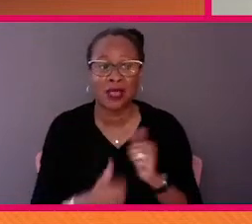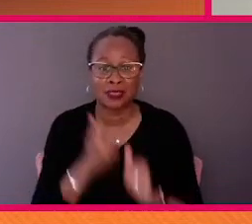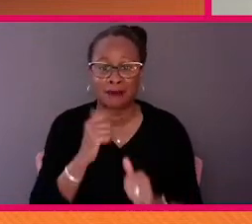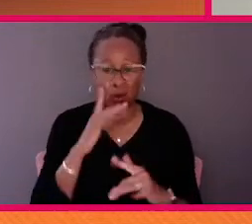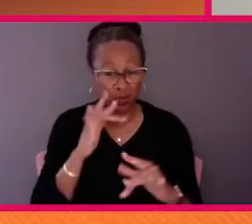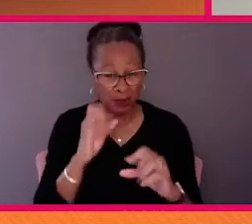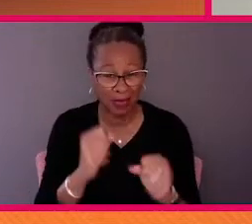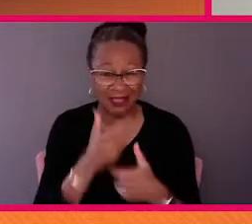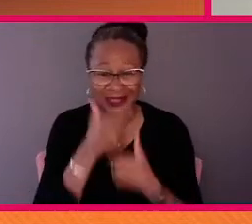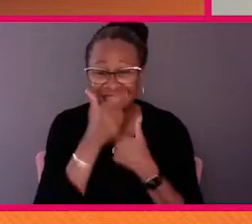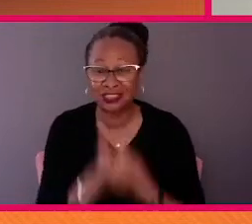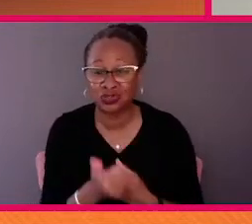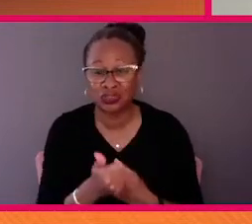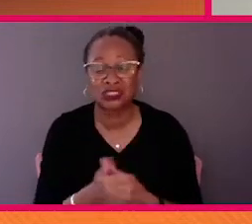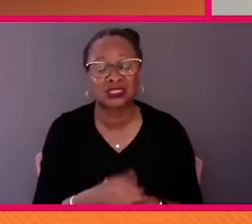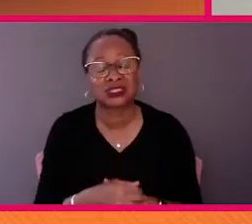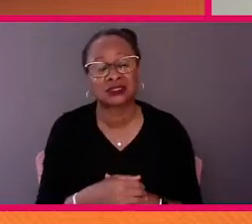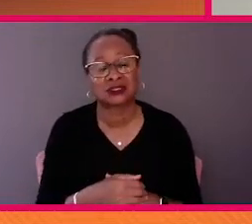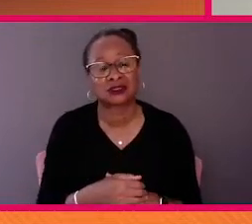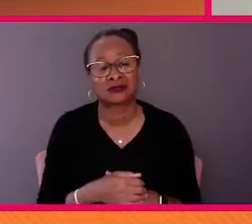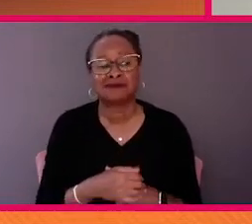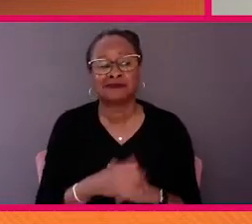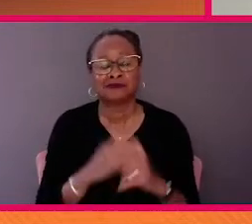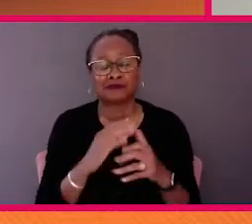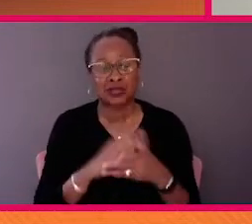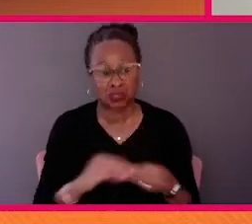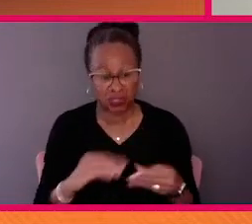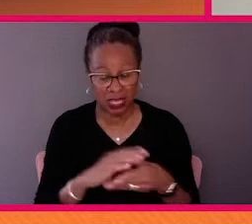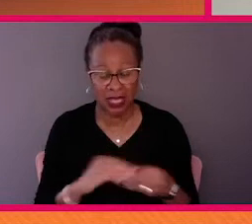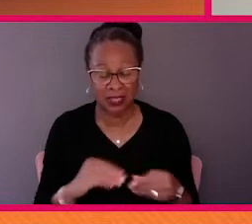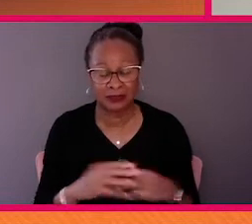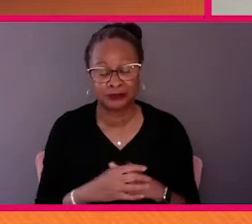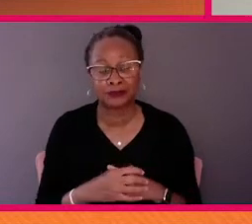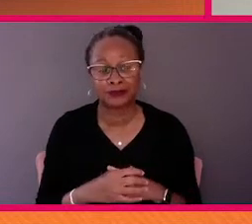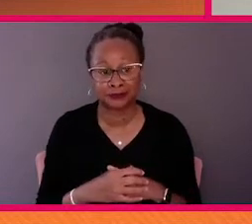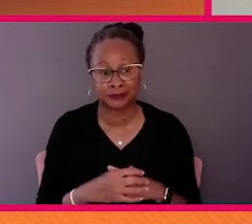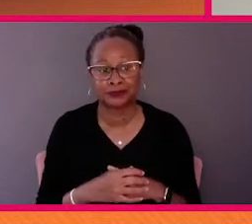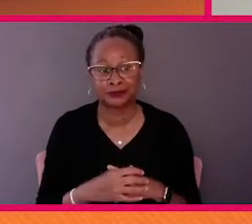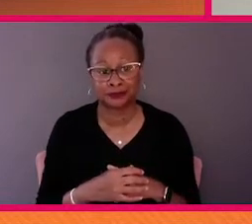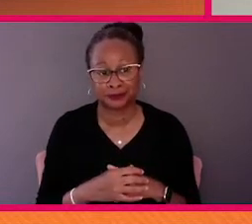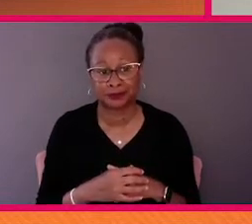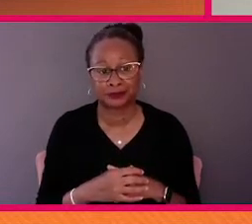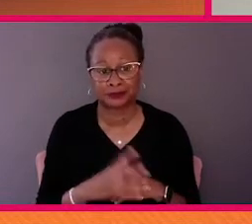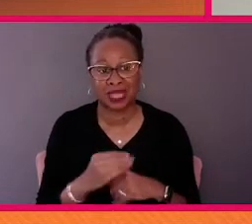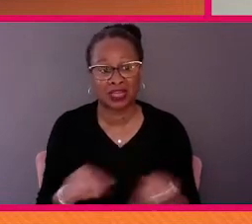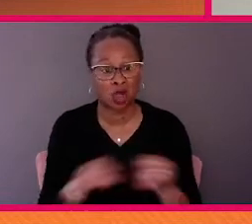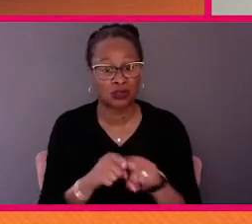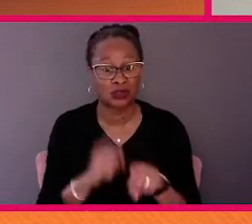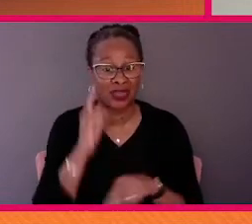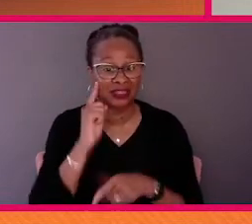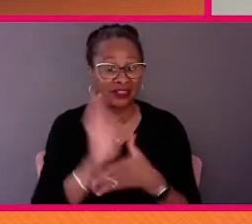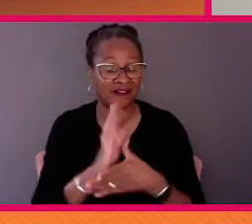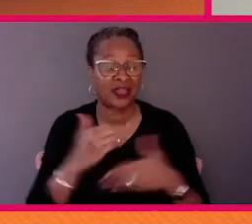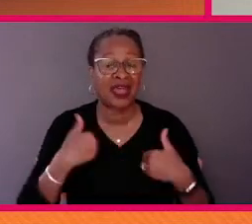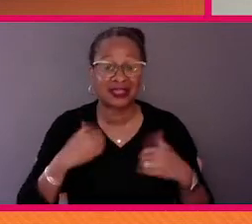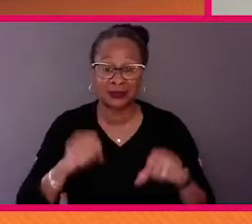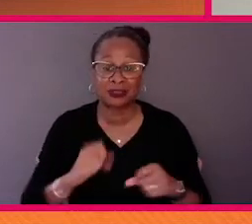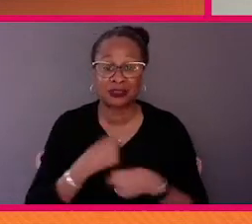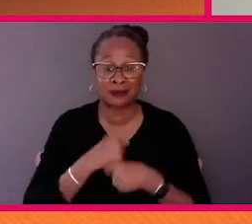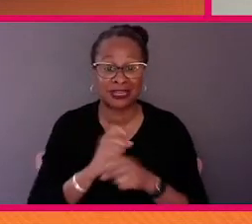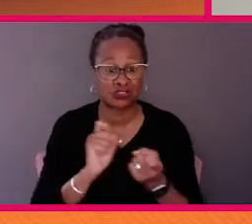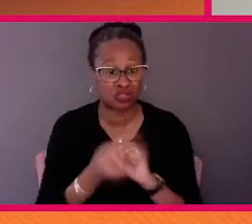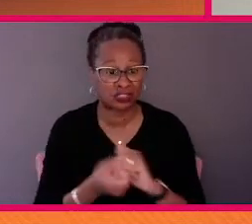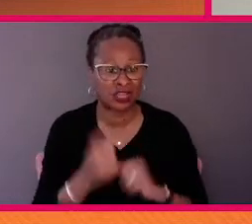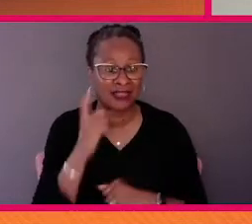interesting tale. And also, I think this film has the ability to make some change. And I think it's important